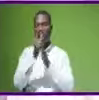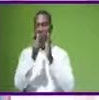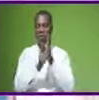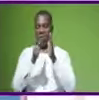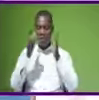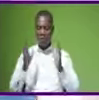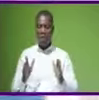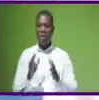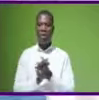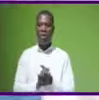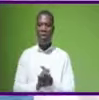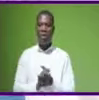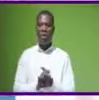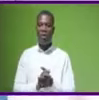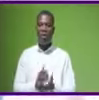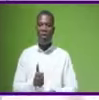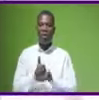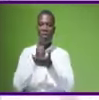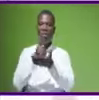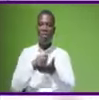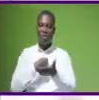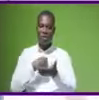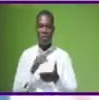ah on sem kasiya pa